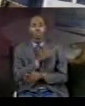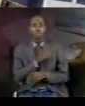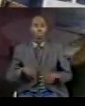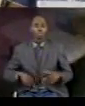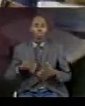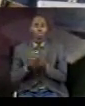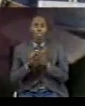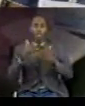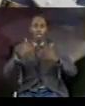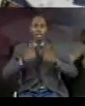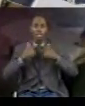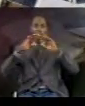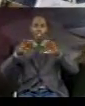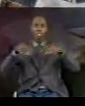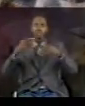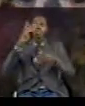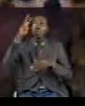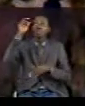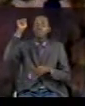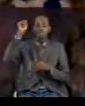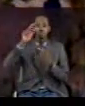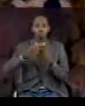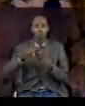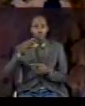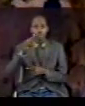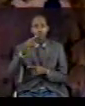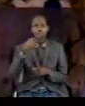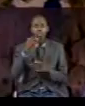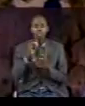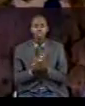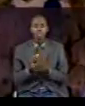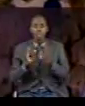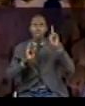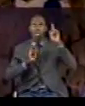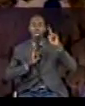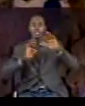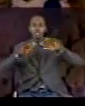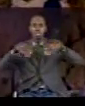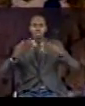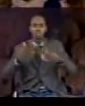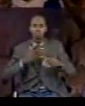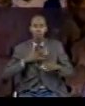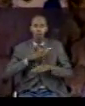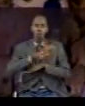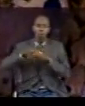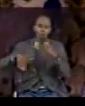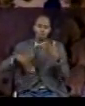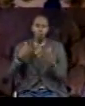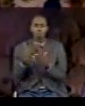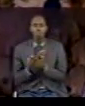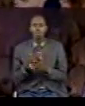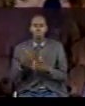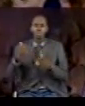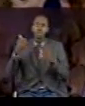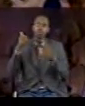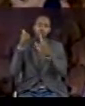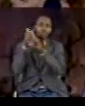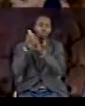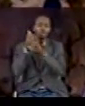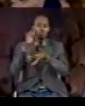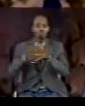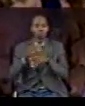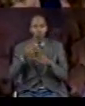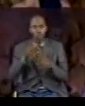you. He says, come, I give my whole self unto you. You take the Lord